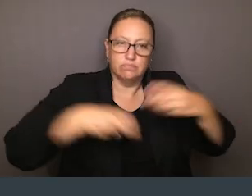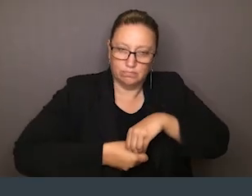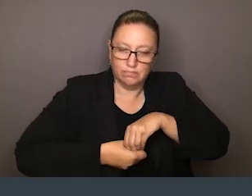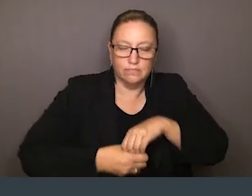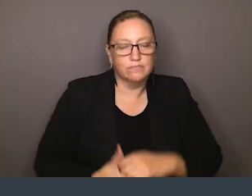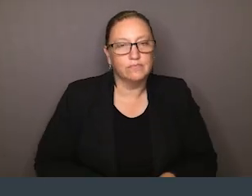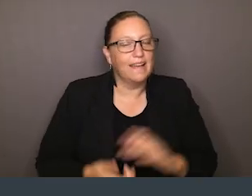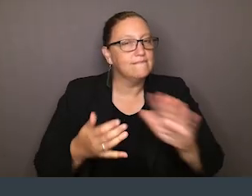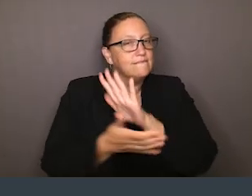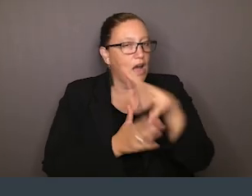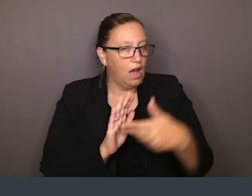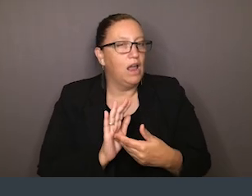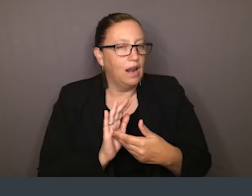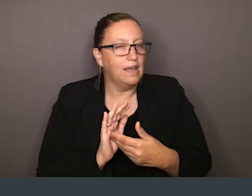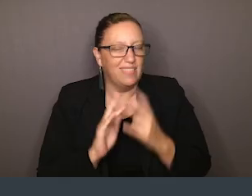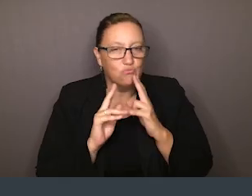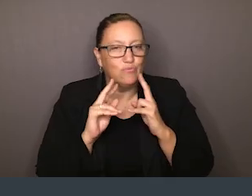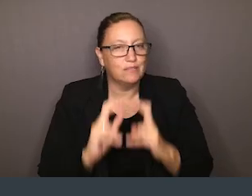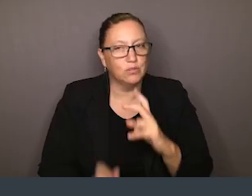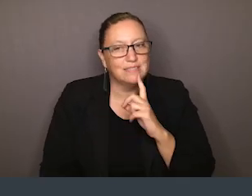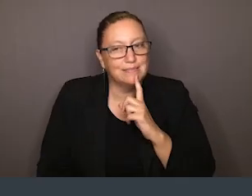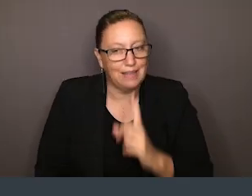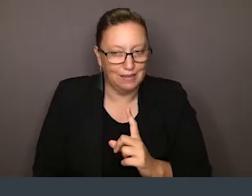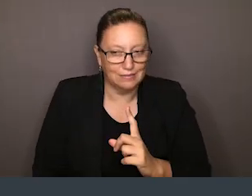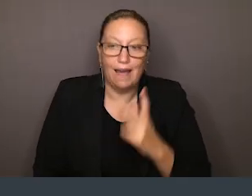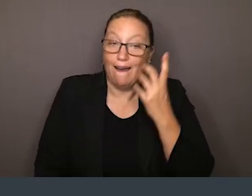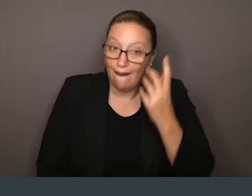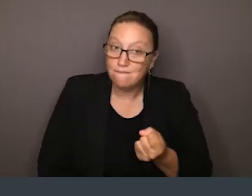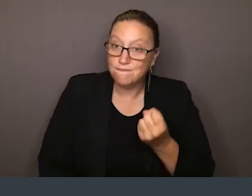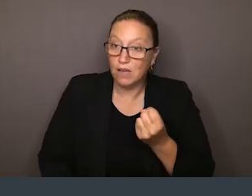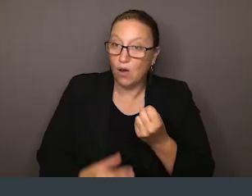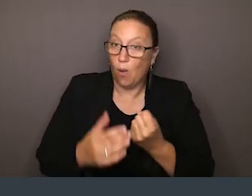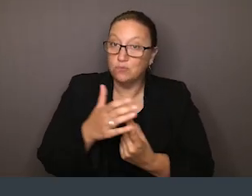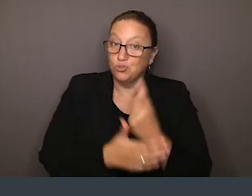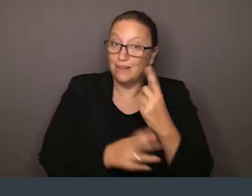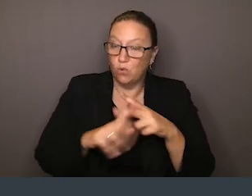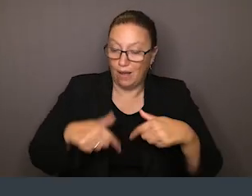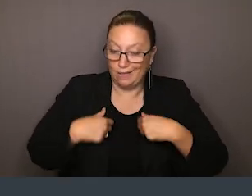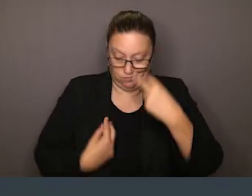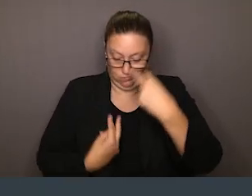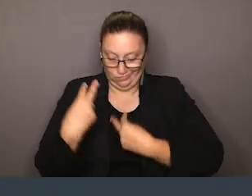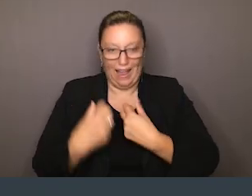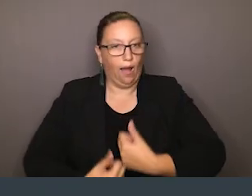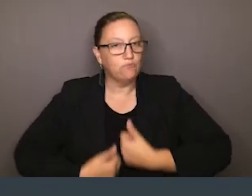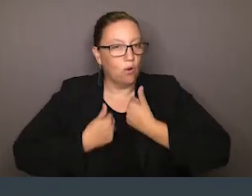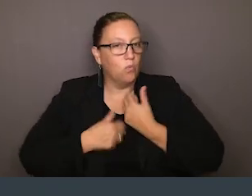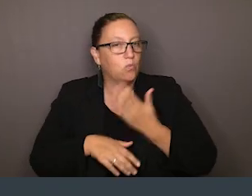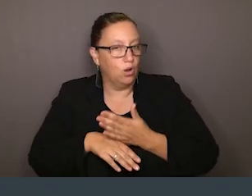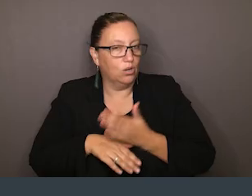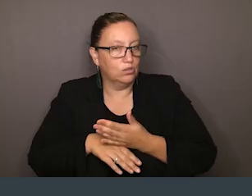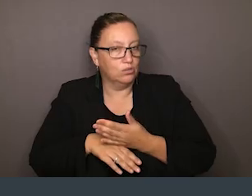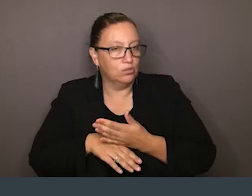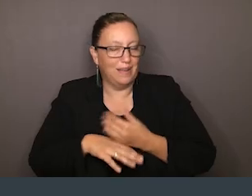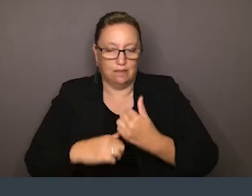And finally, the research highlights, I guess, an opportunity for us to reflect on our own practice